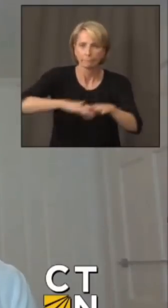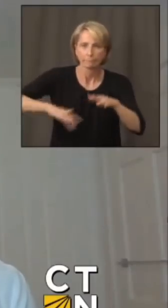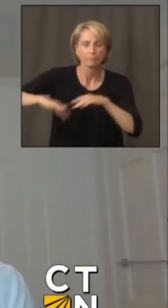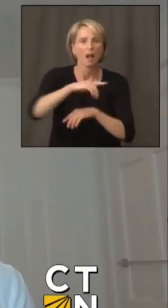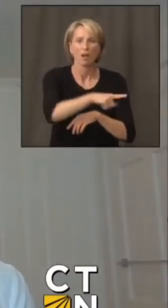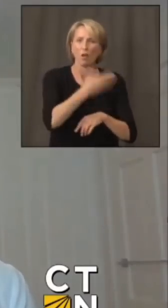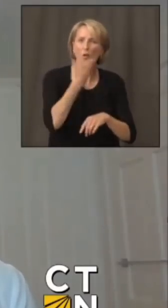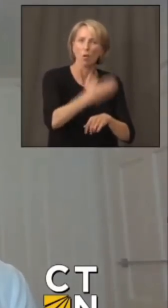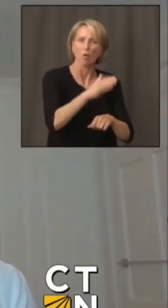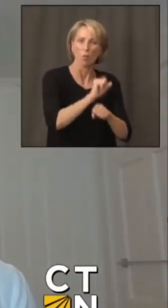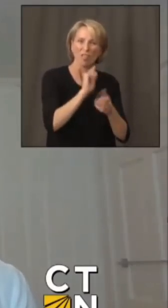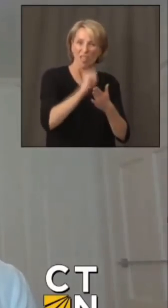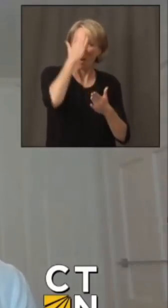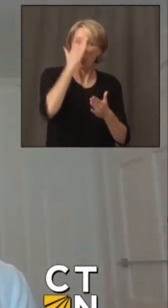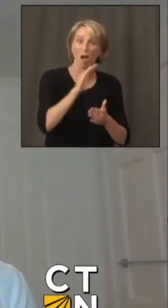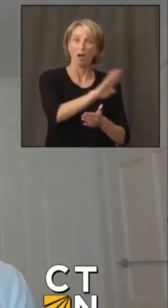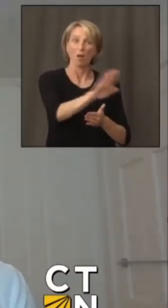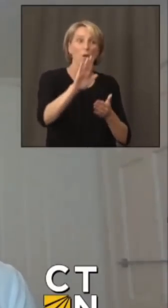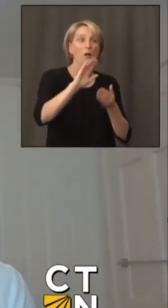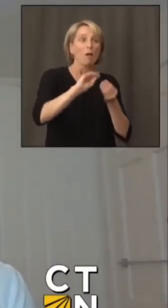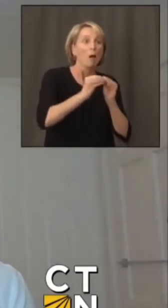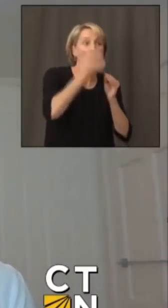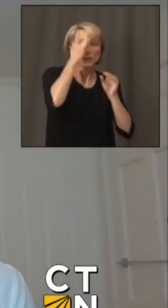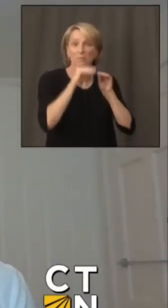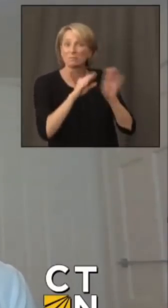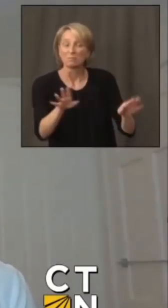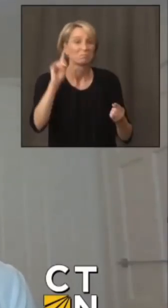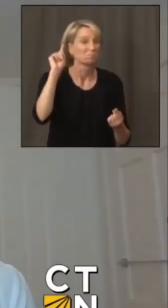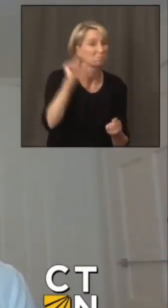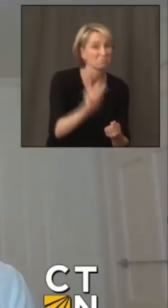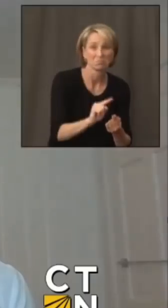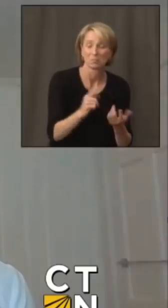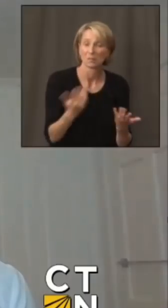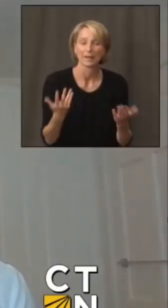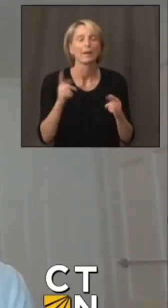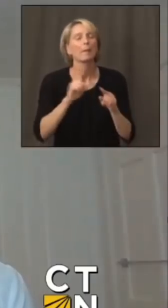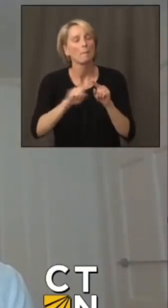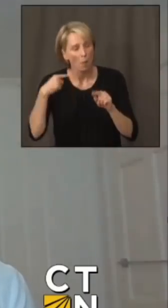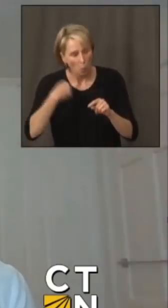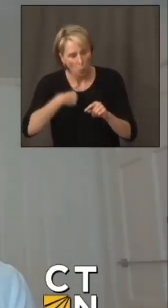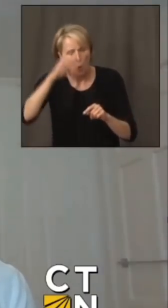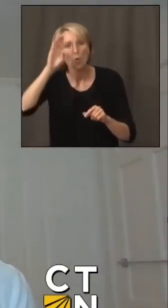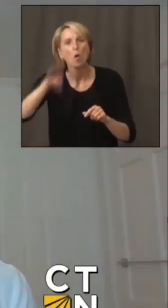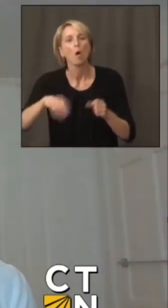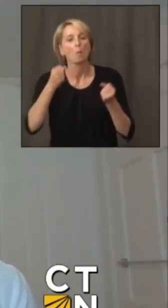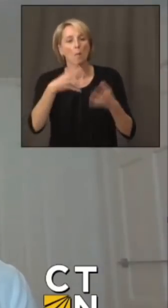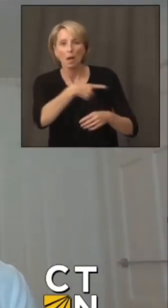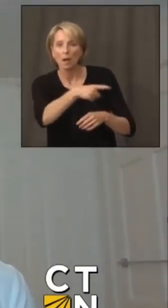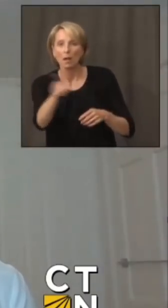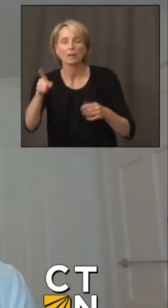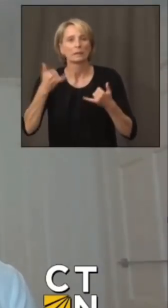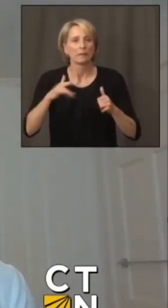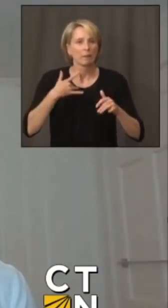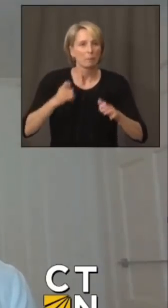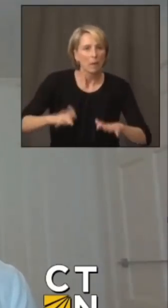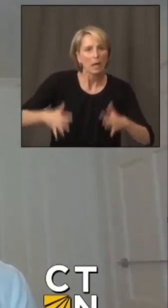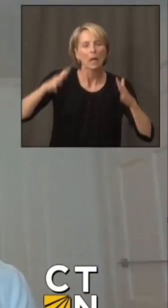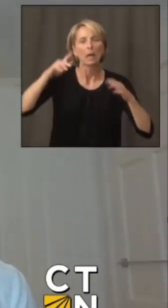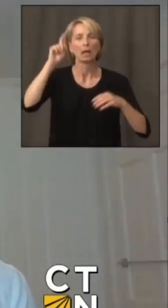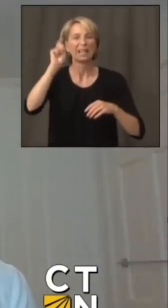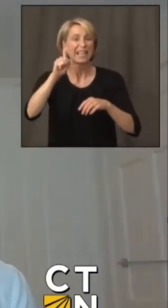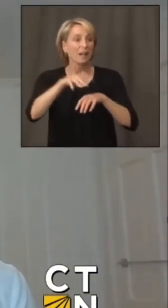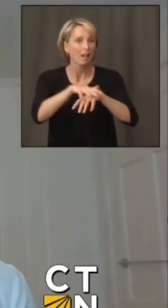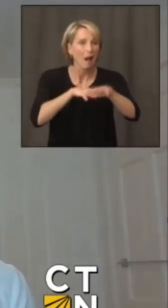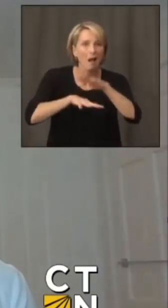kept children and workers safe. But as you said, they're anxious. They still need the PPE. They need